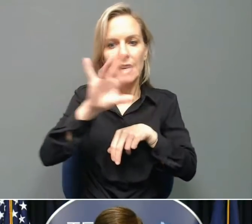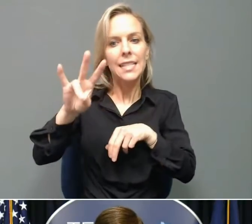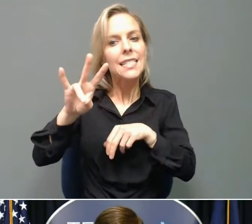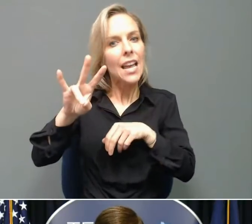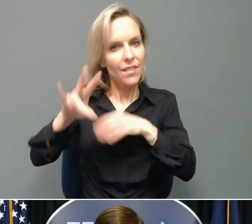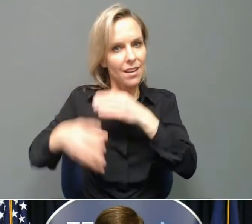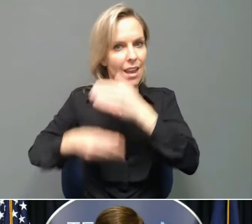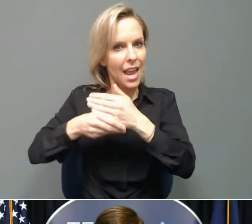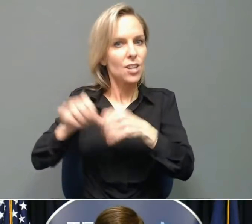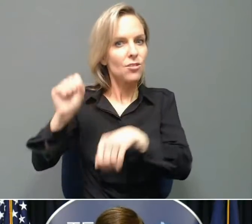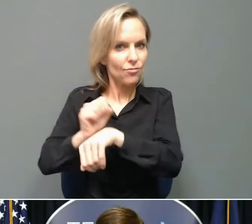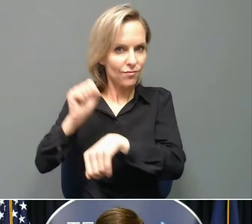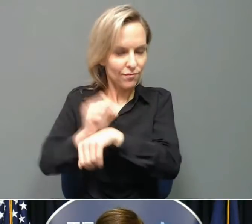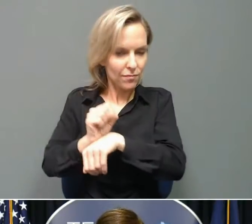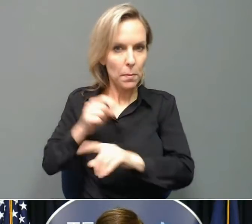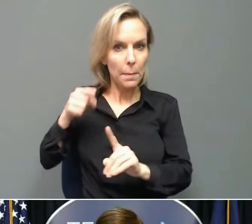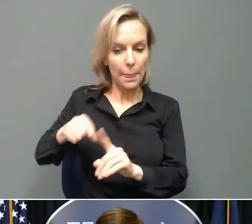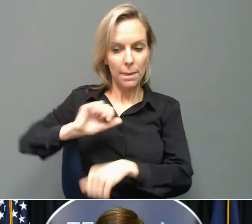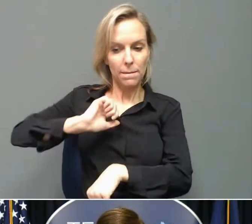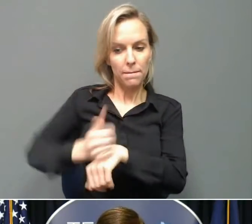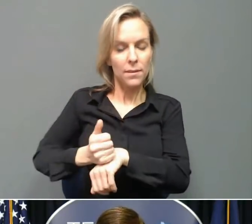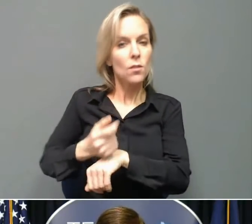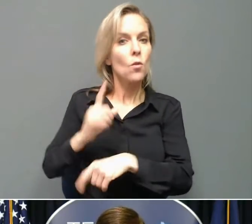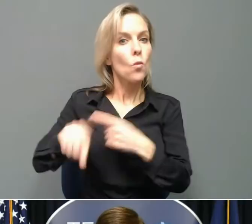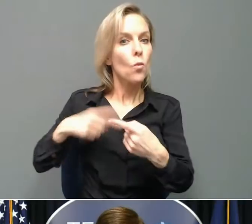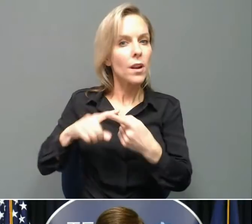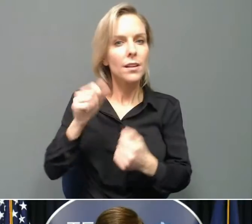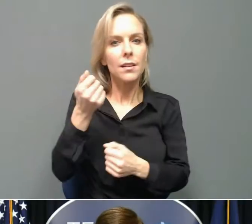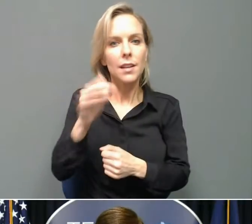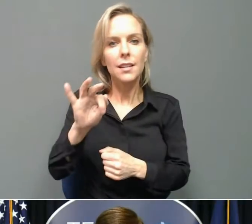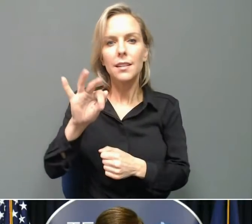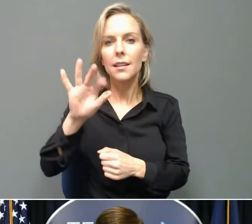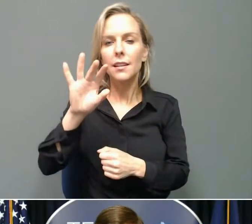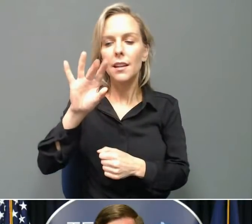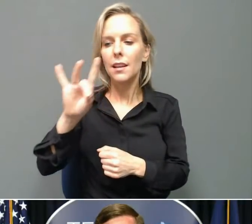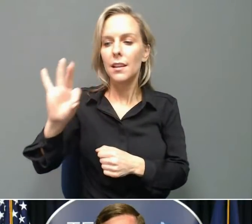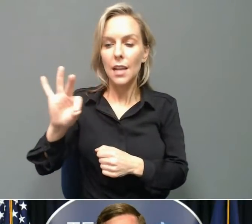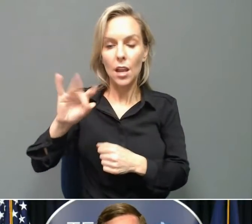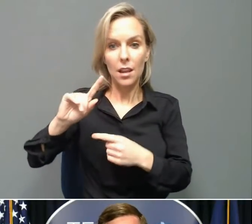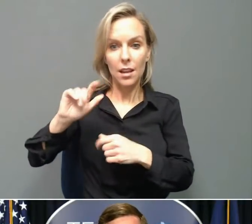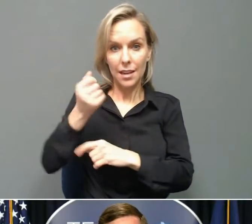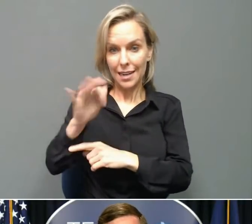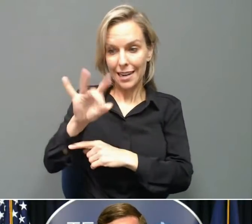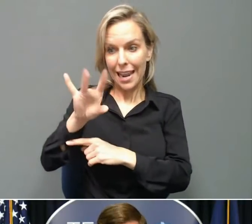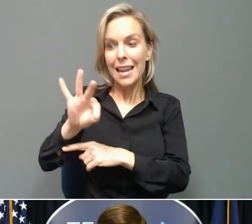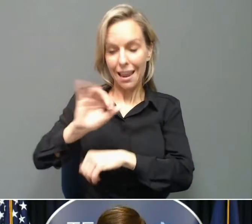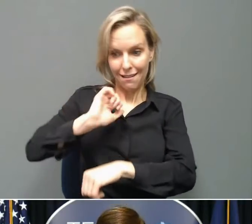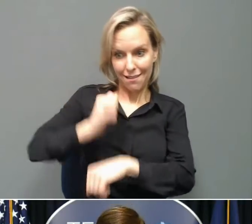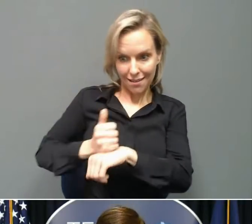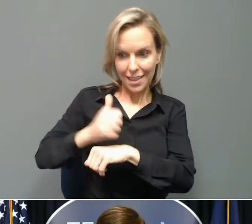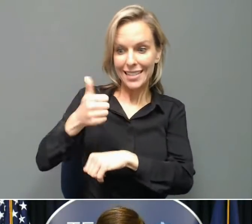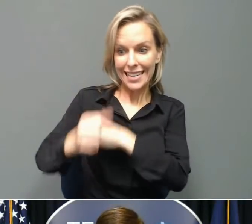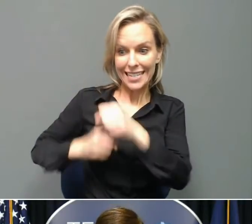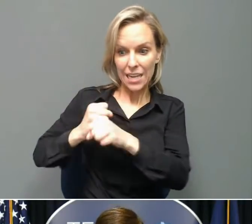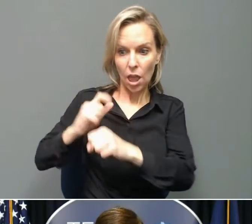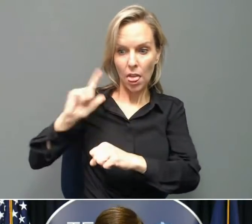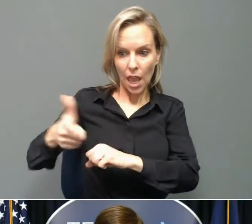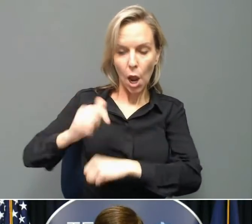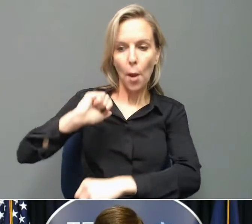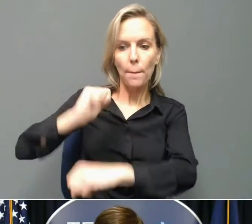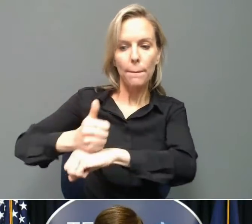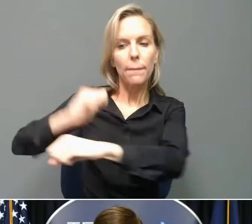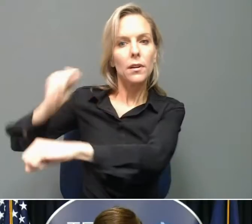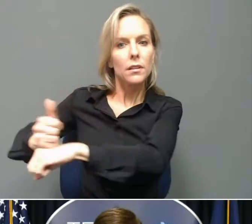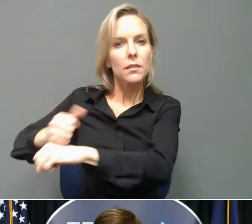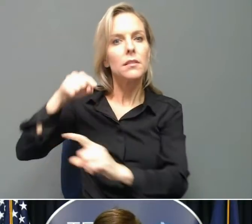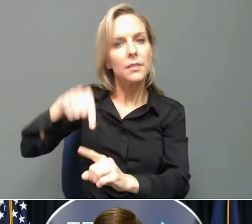in Hopkinsville since 1989, and within 10 years of opening that location, the company added locations in Elizabethtown